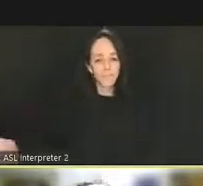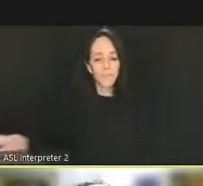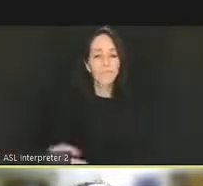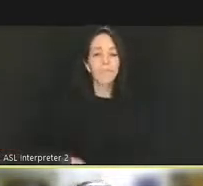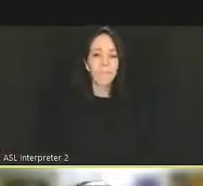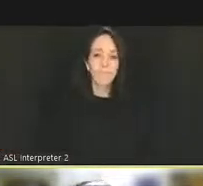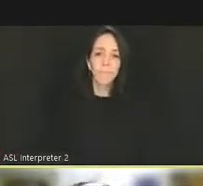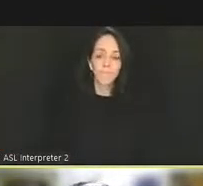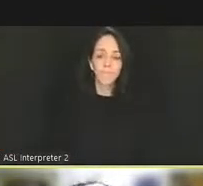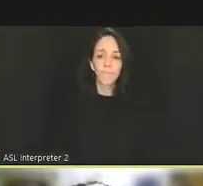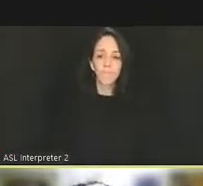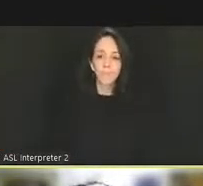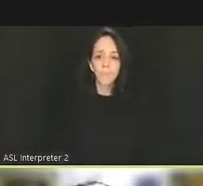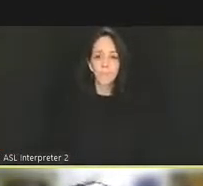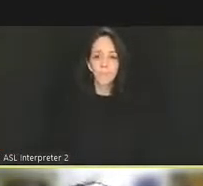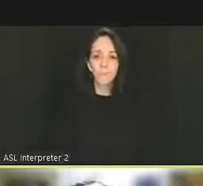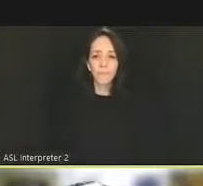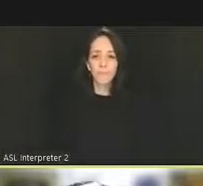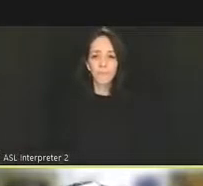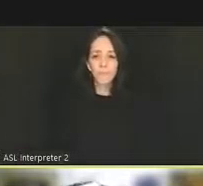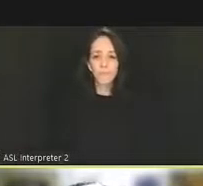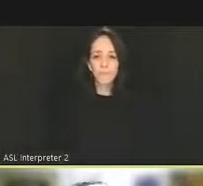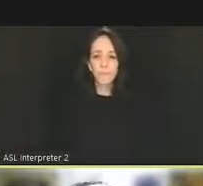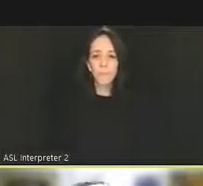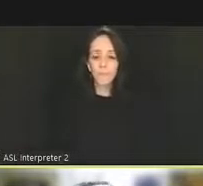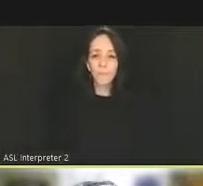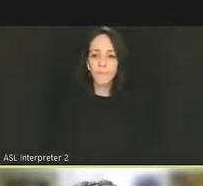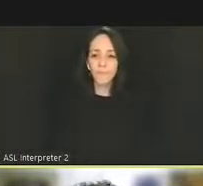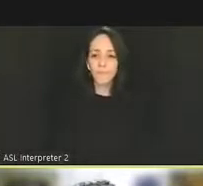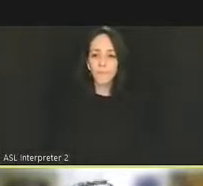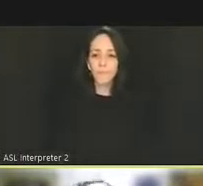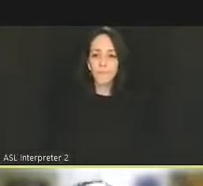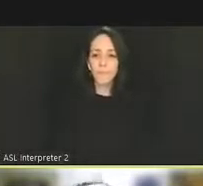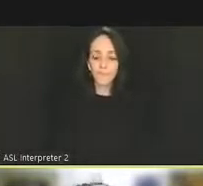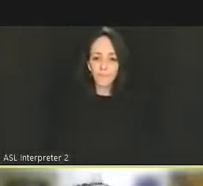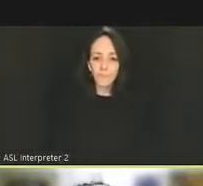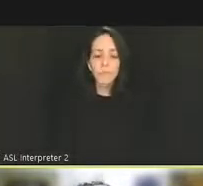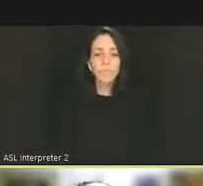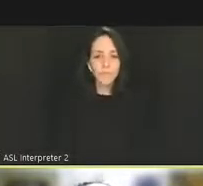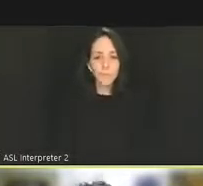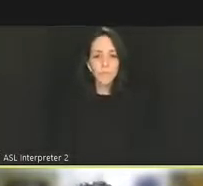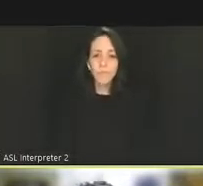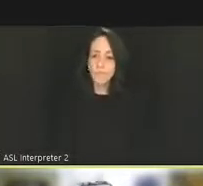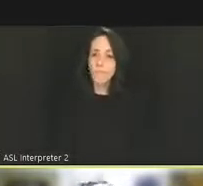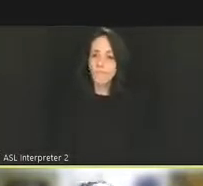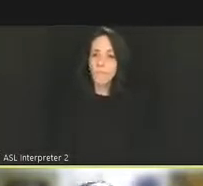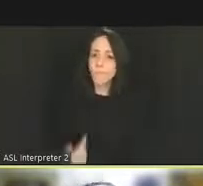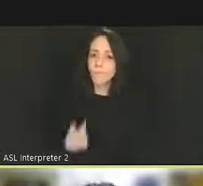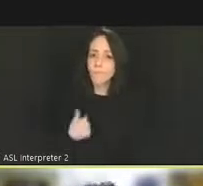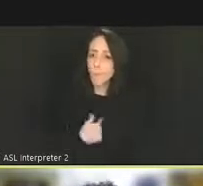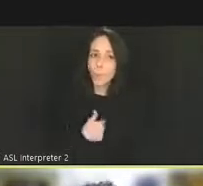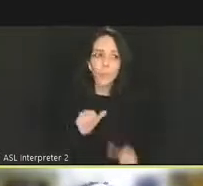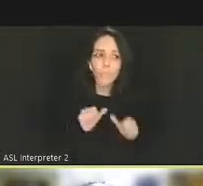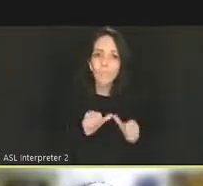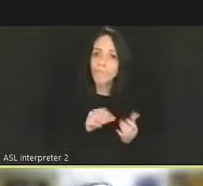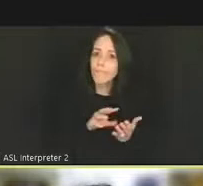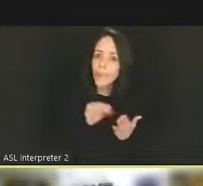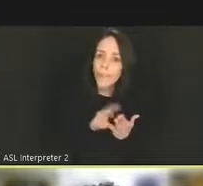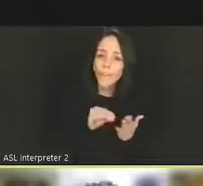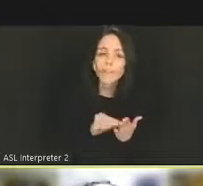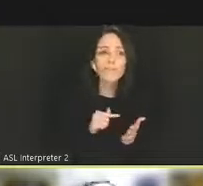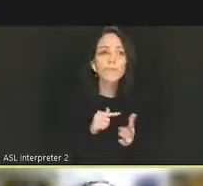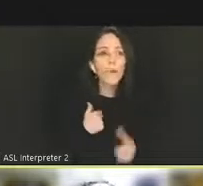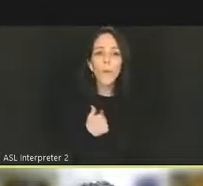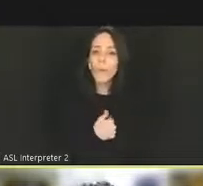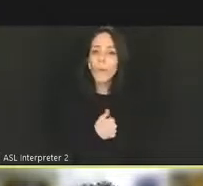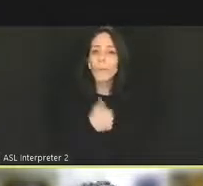improved tool in future budget cycles. And because we're a learning organization, we imagine that budget